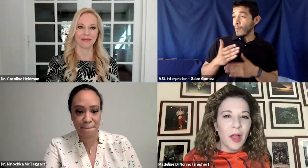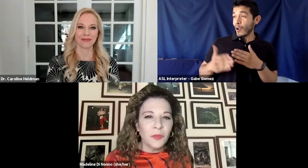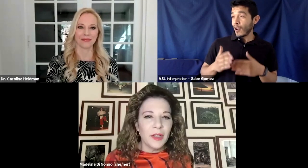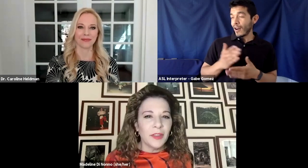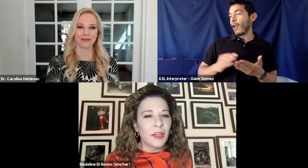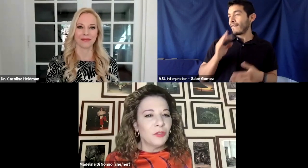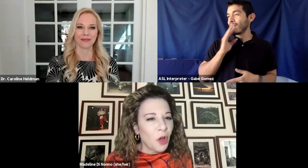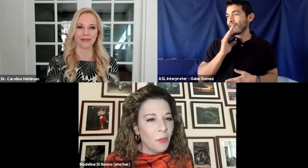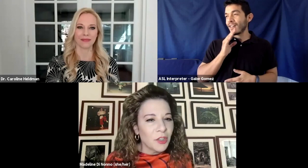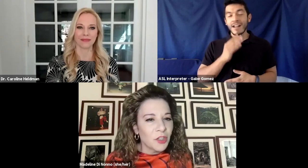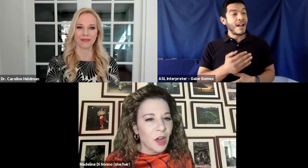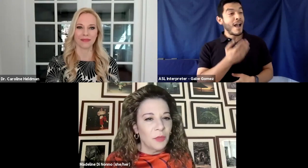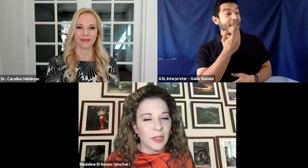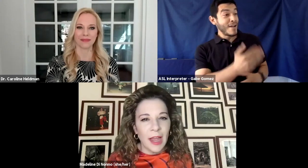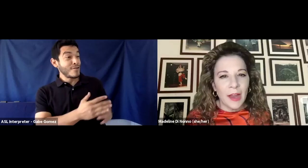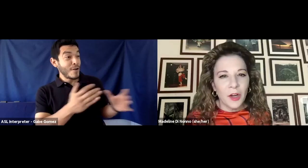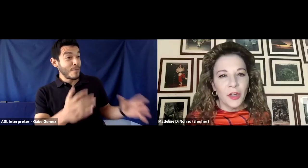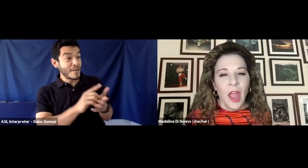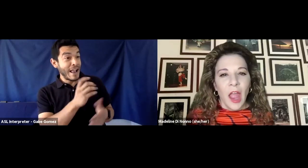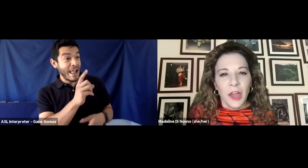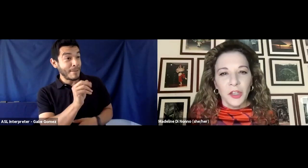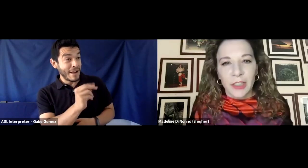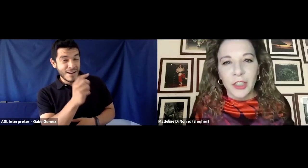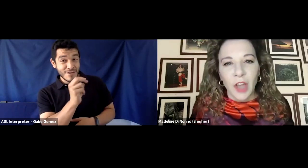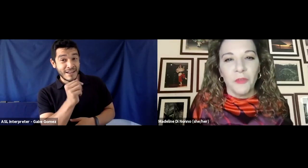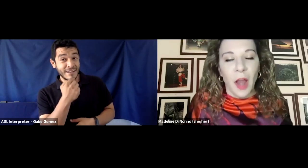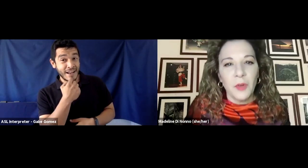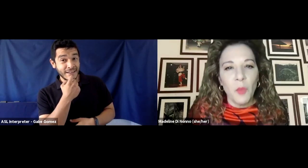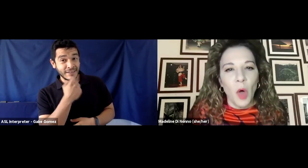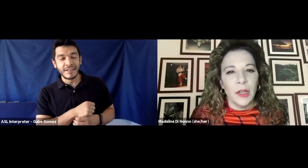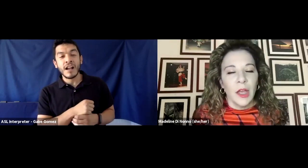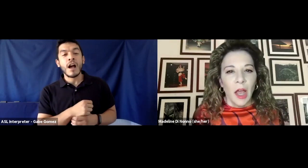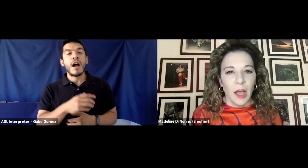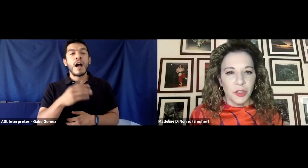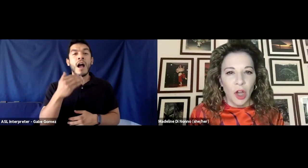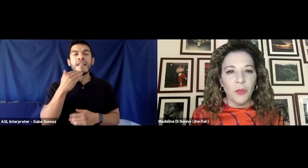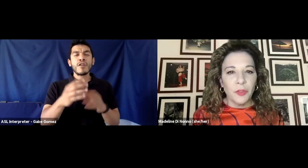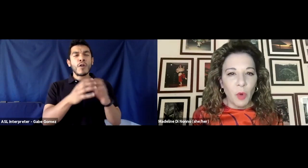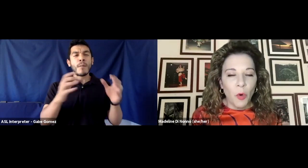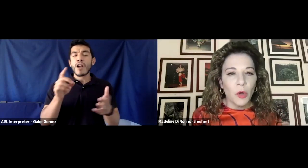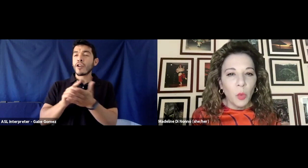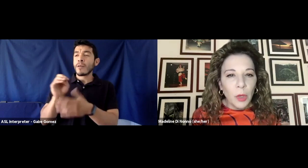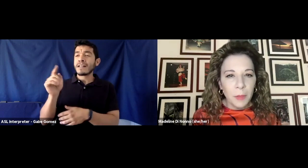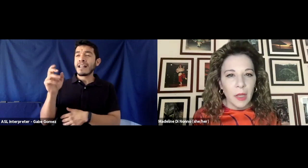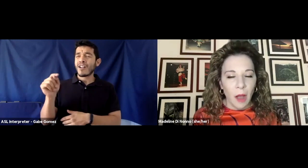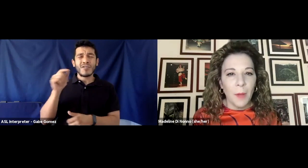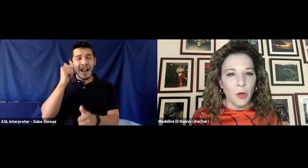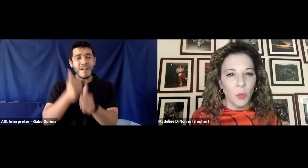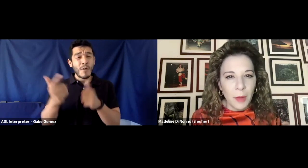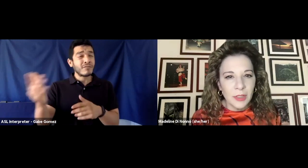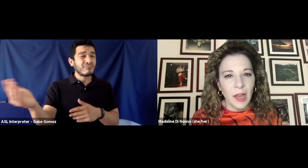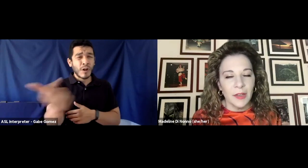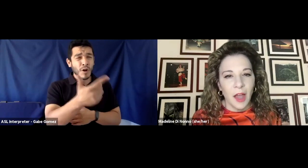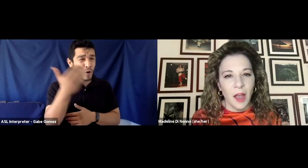Dr. Heldman. Thank you so much, Dr. McTaggart. And just for everyone to know that the report will be up on